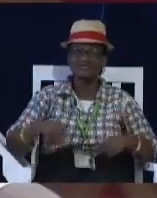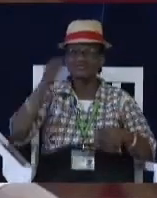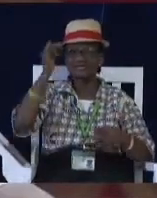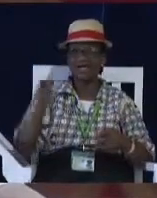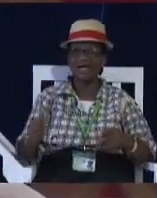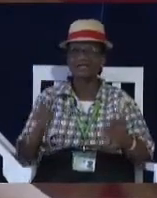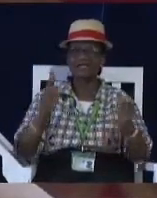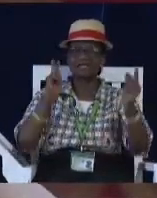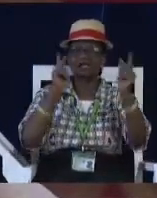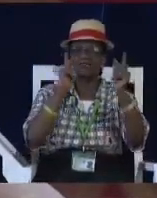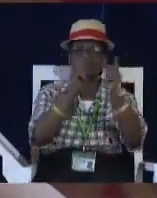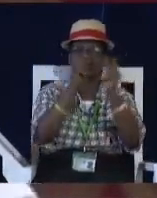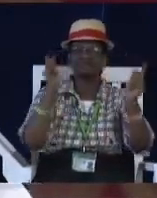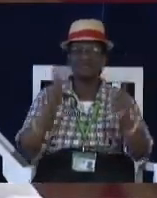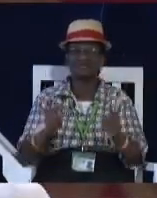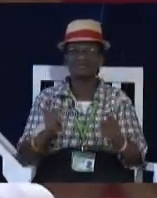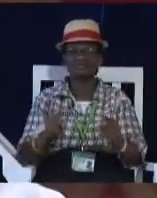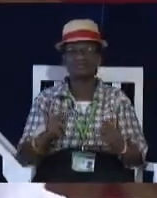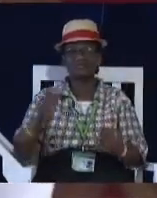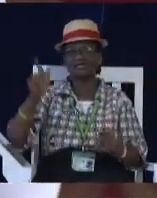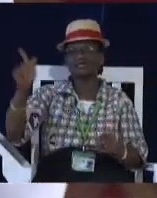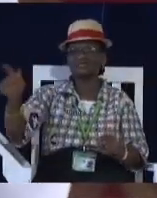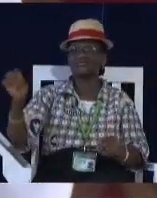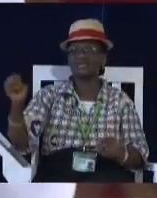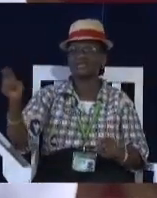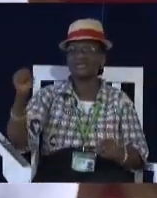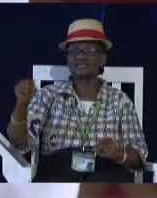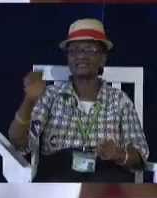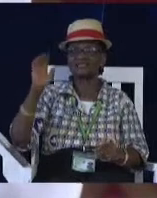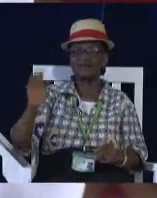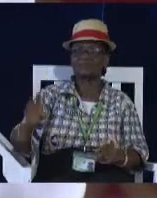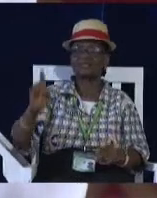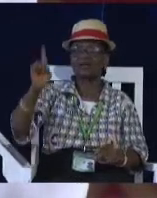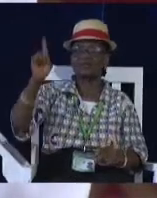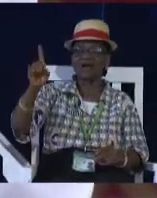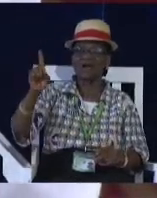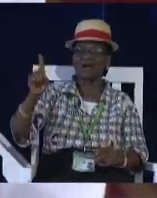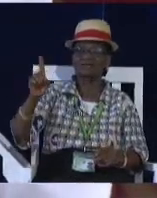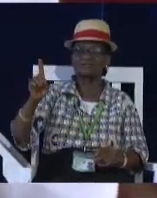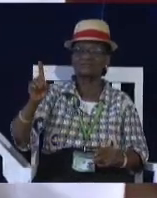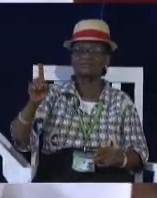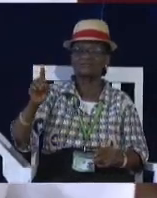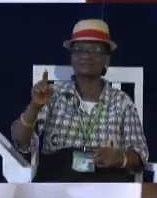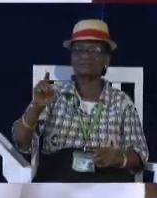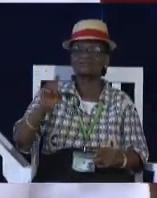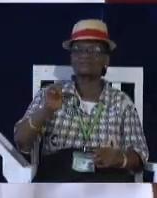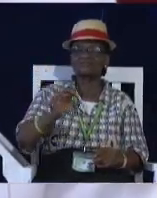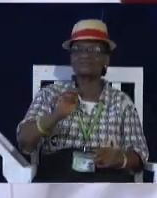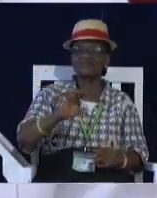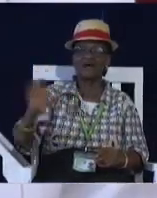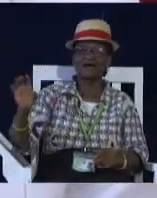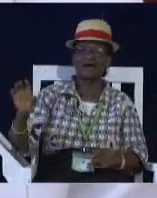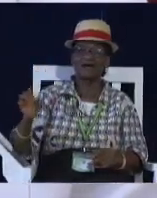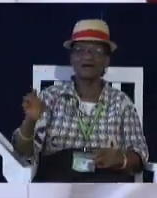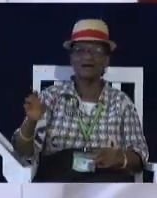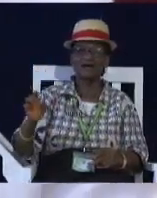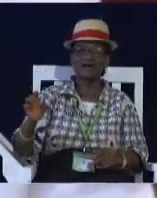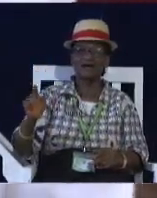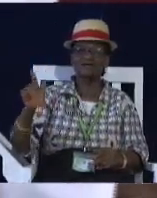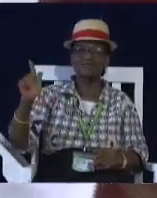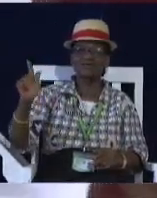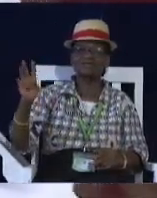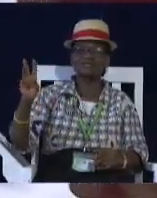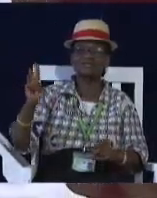perfect. Genesis chapter 1 from verse 26 to 31. Genesis 1 from verse 26